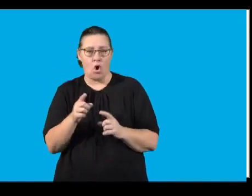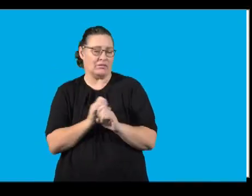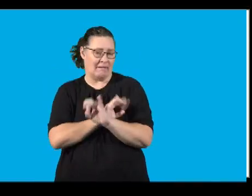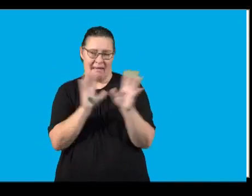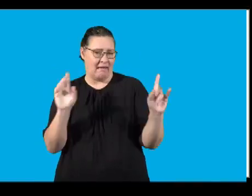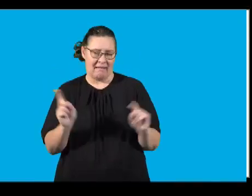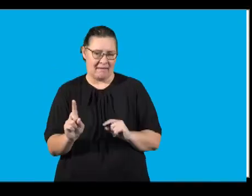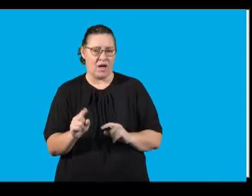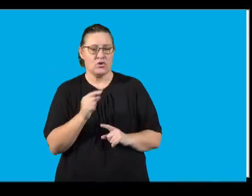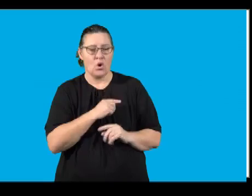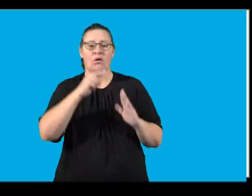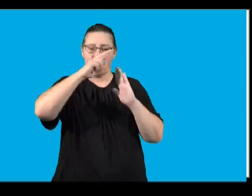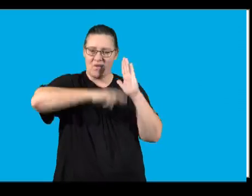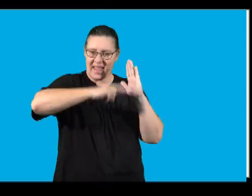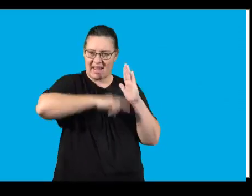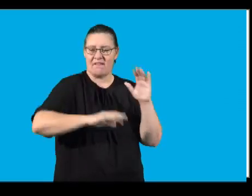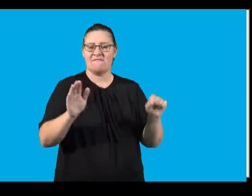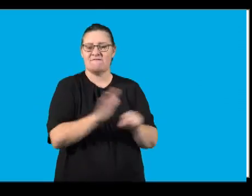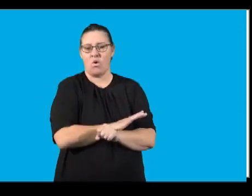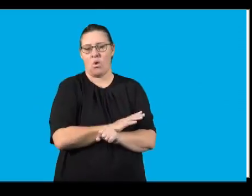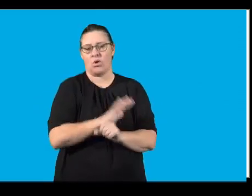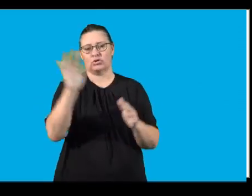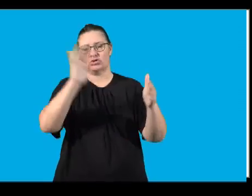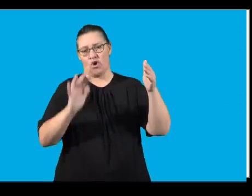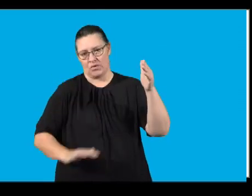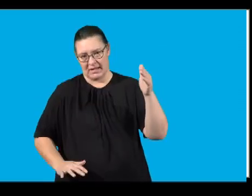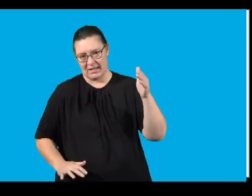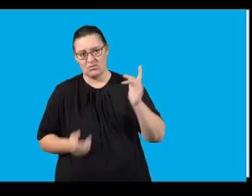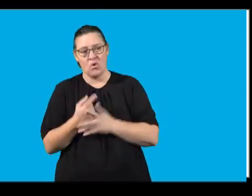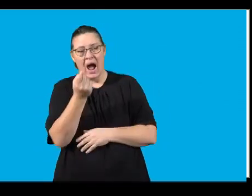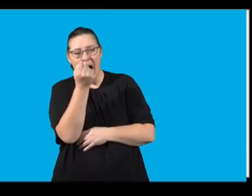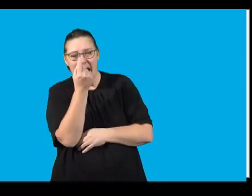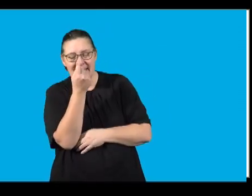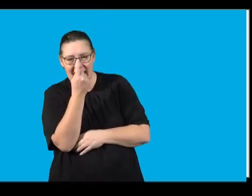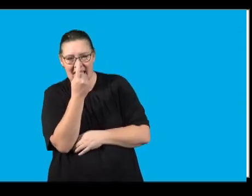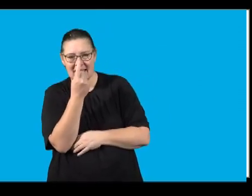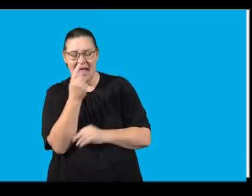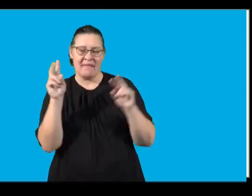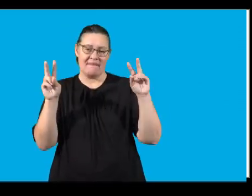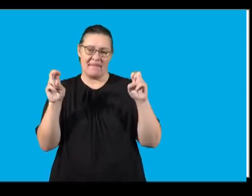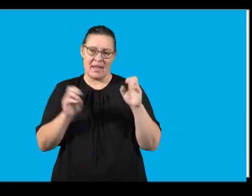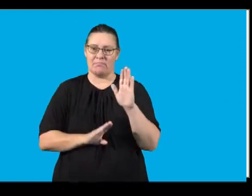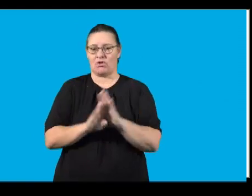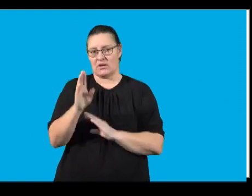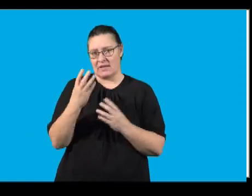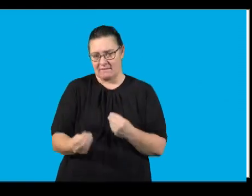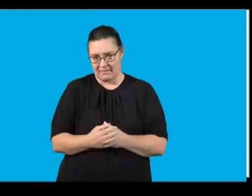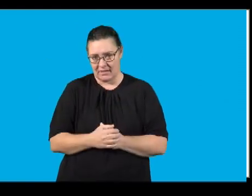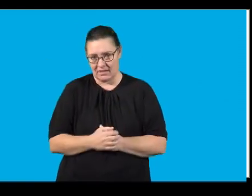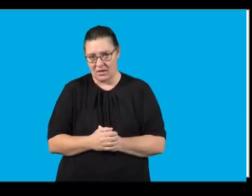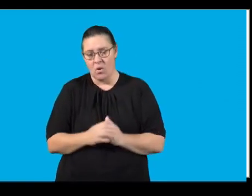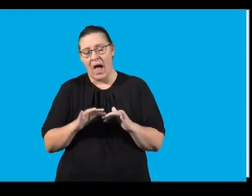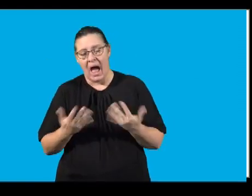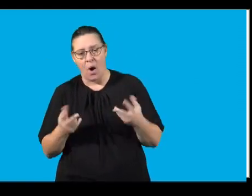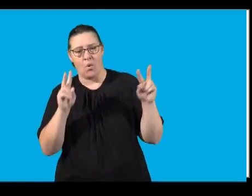and dried for you. You should have read the entire novel so that you understand how this theme has progressed, all right,